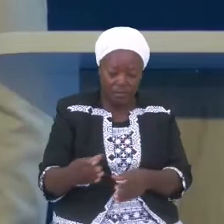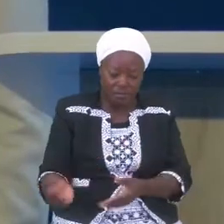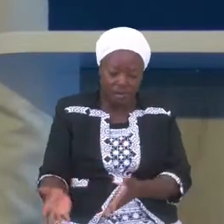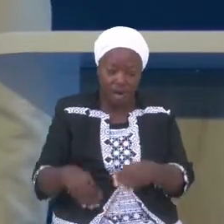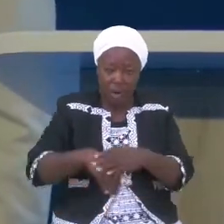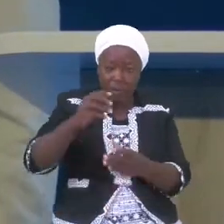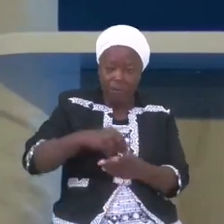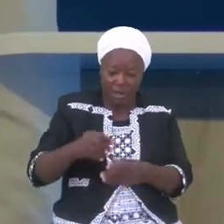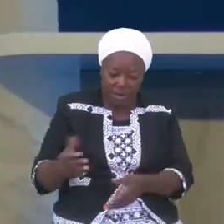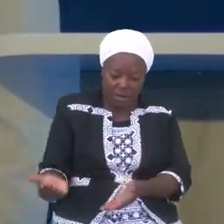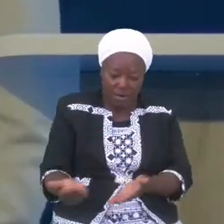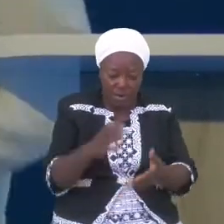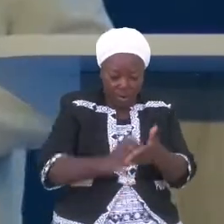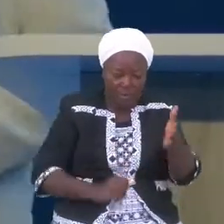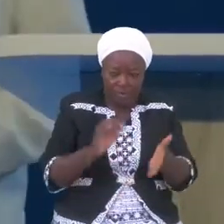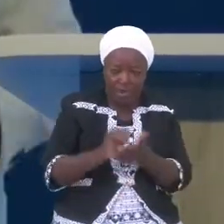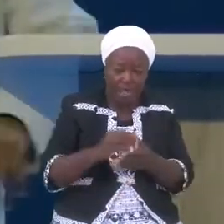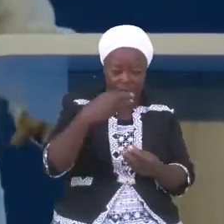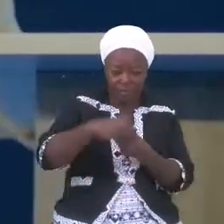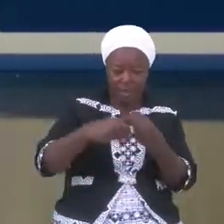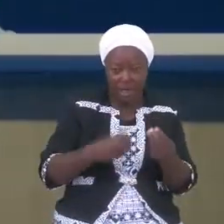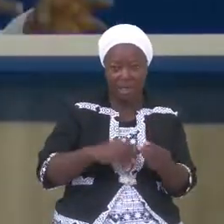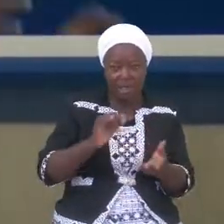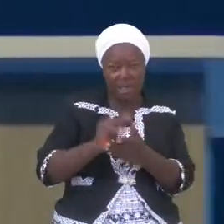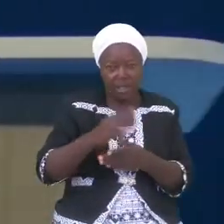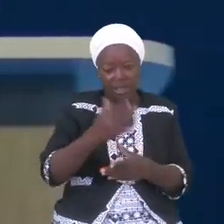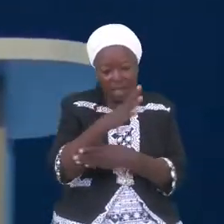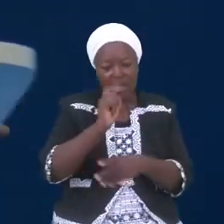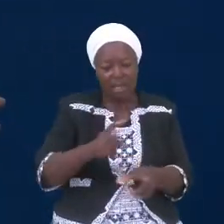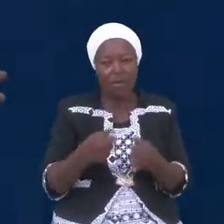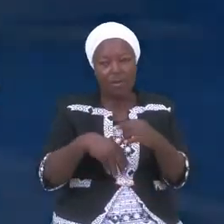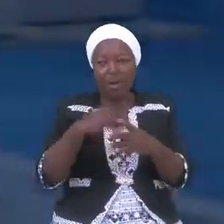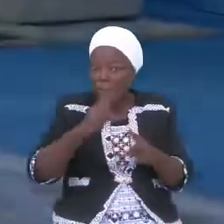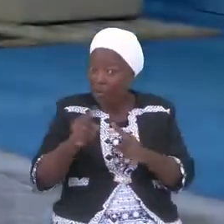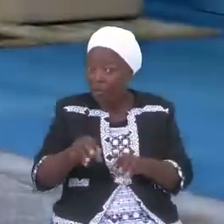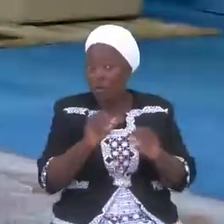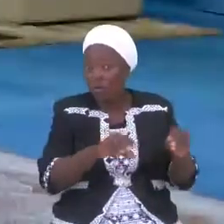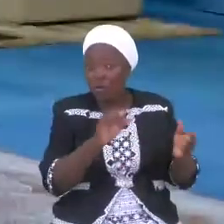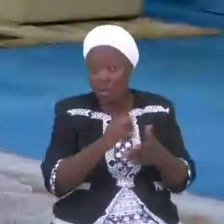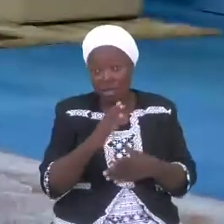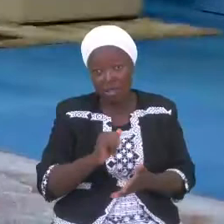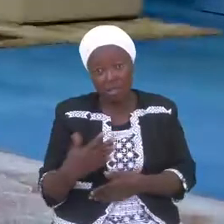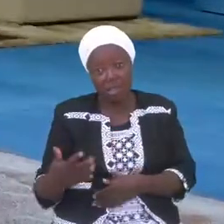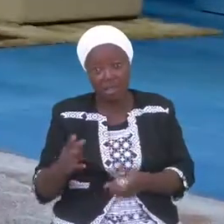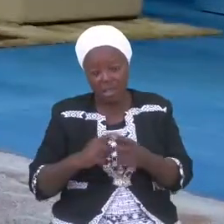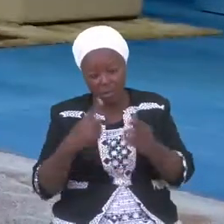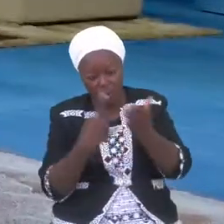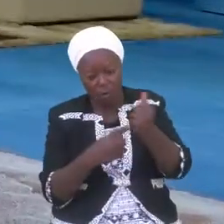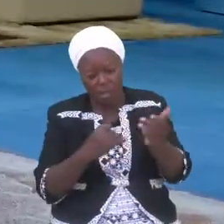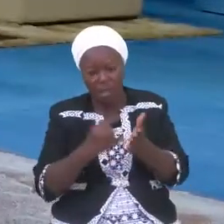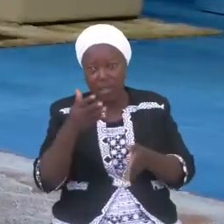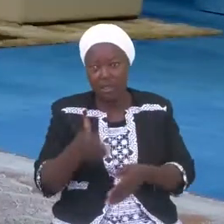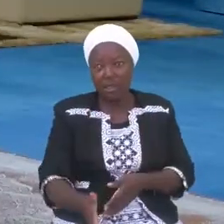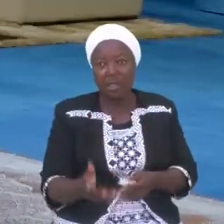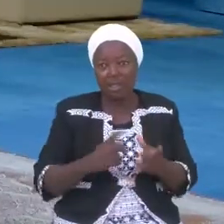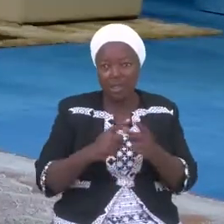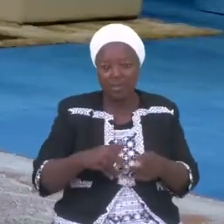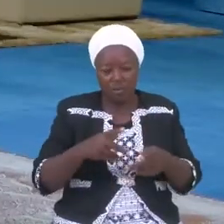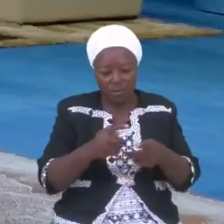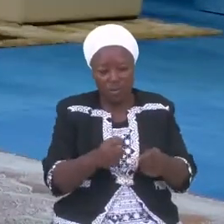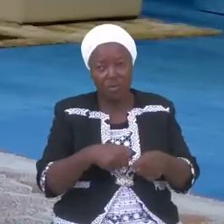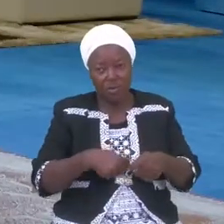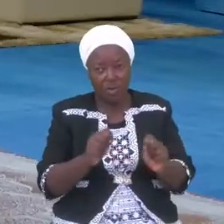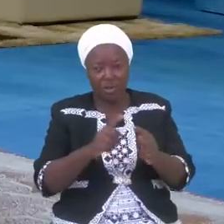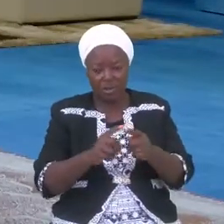then his hand can come out. But he holds the thing, he's holding it there. He tries to pull the hand. He